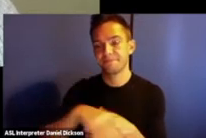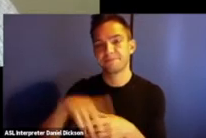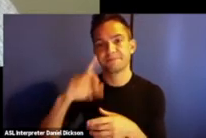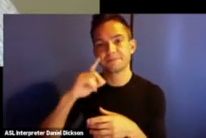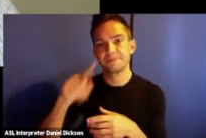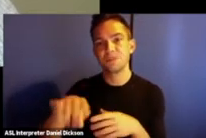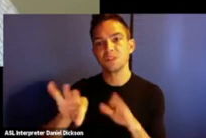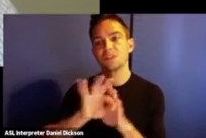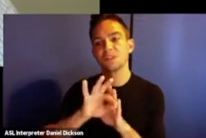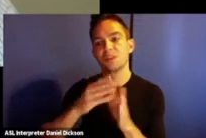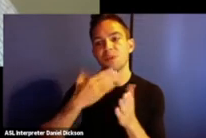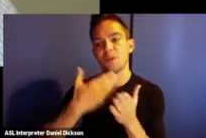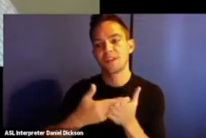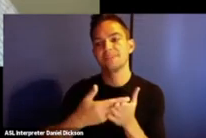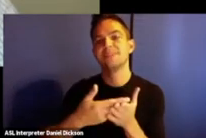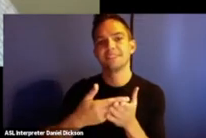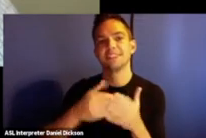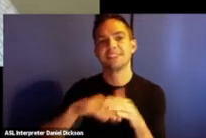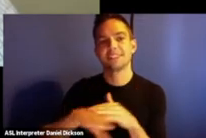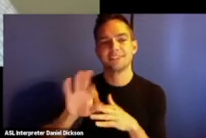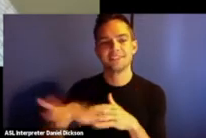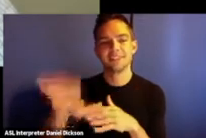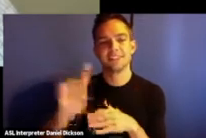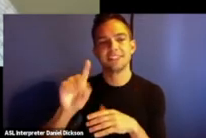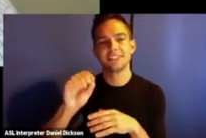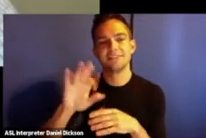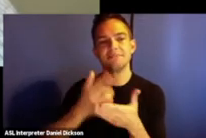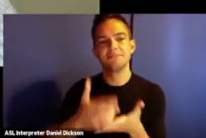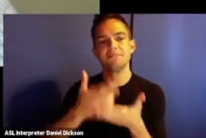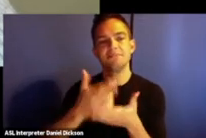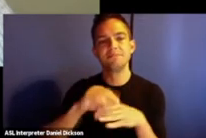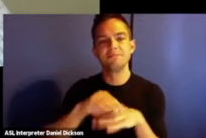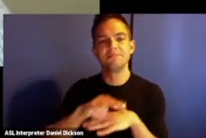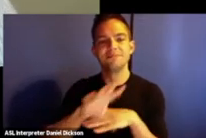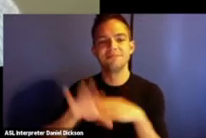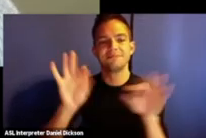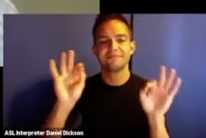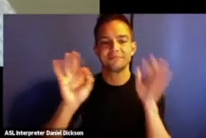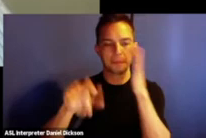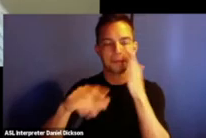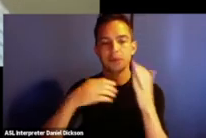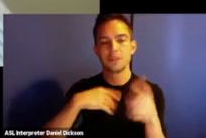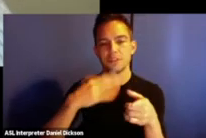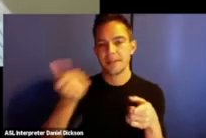I think you've selected well by going into the field of rehabilitation counseling. So we wish you all the best as you complete